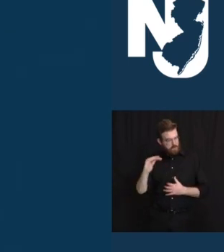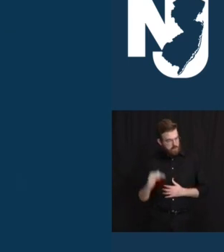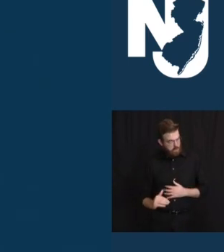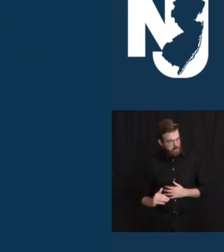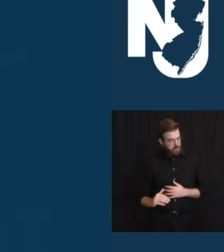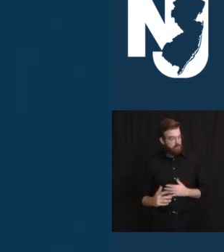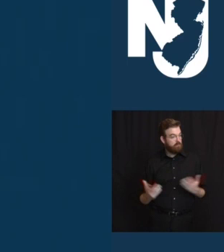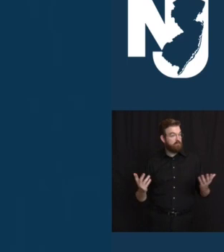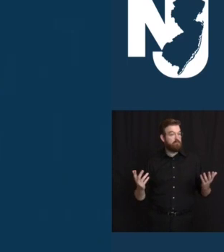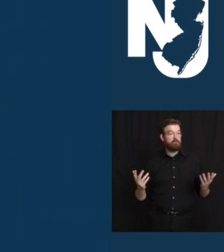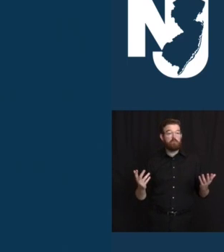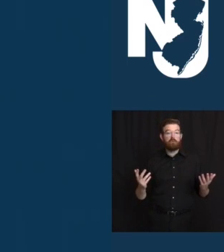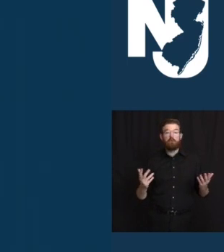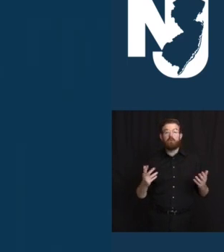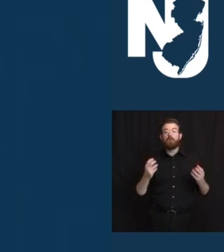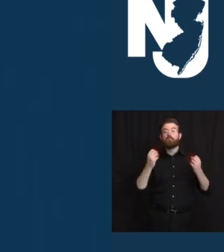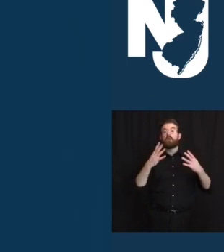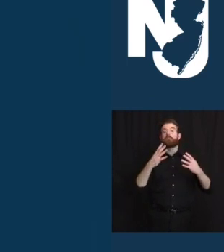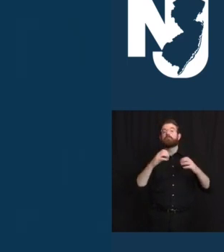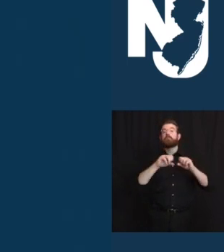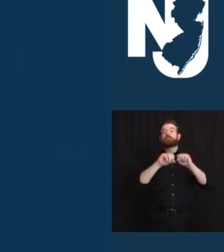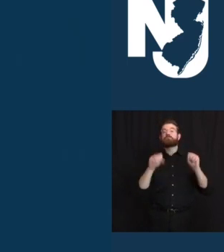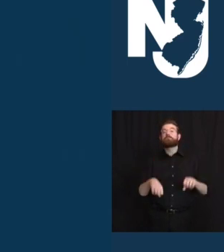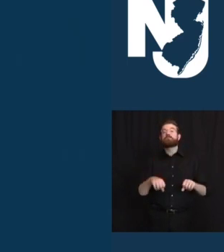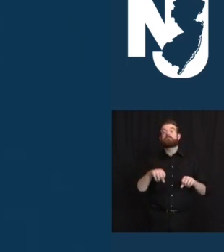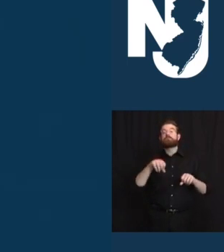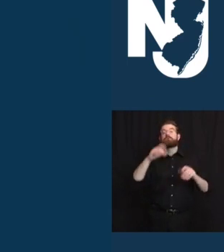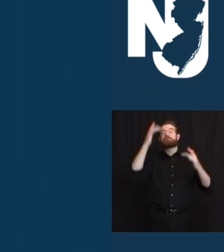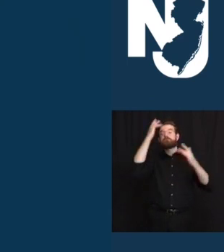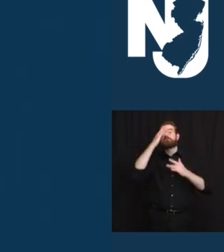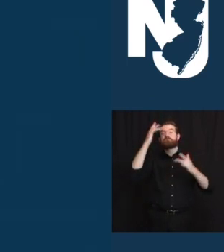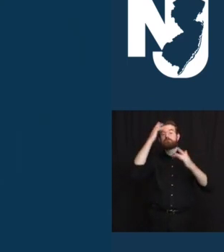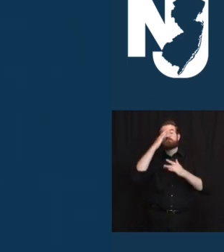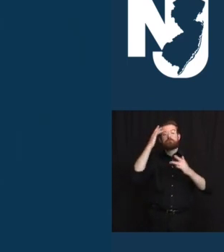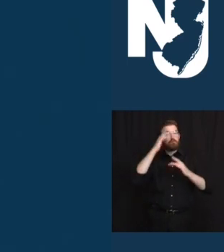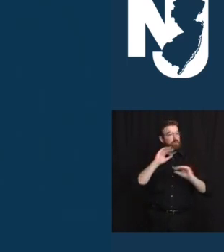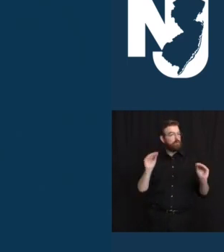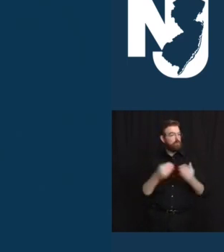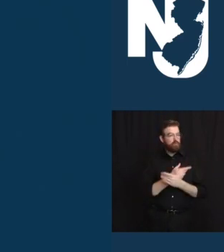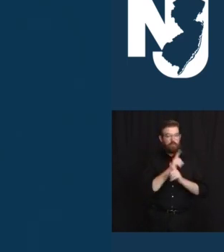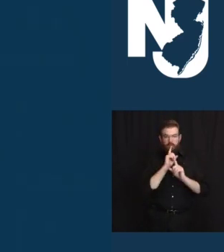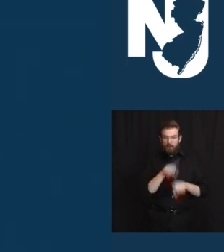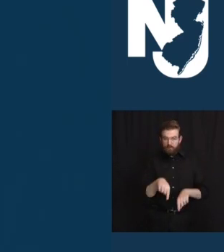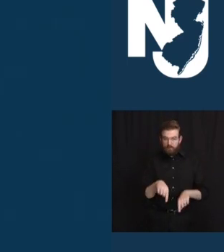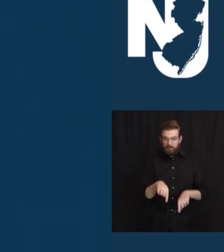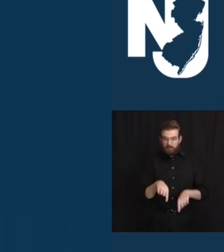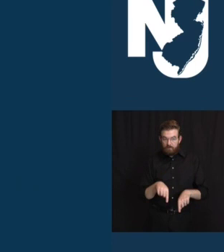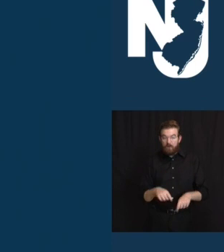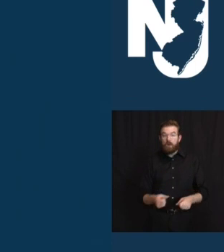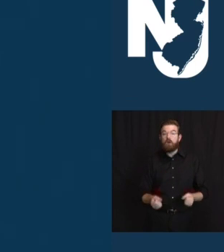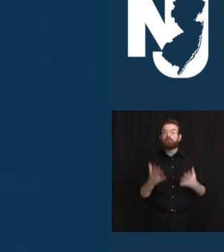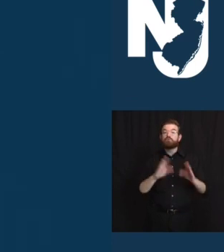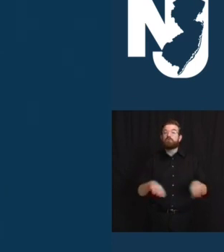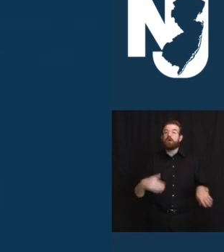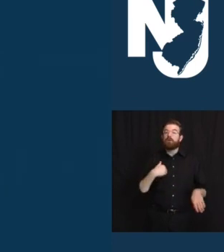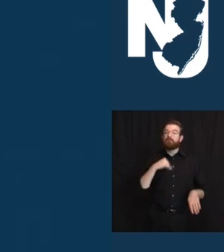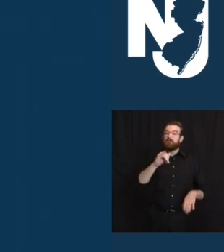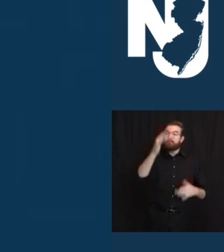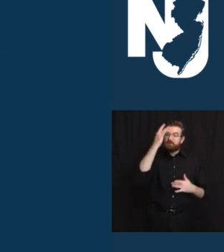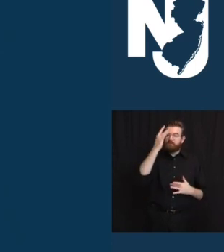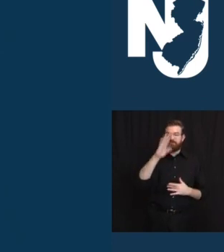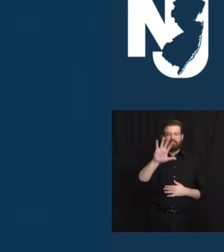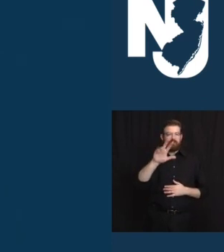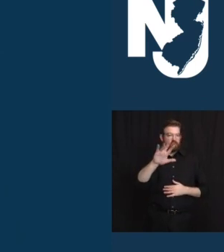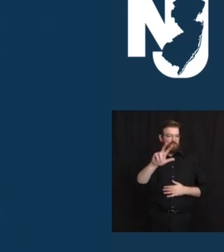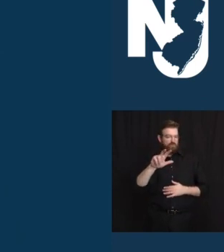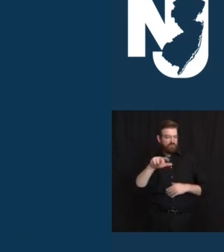multisystem inflammatory syndrome in children, so that total remains at 53 cases in our state.